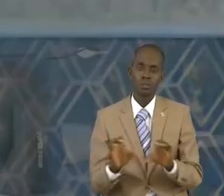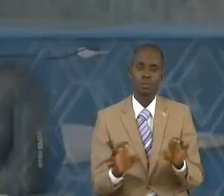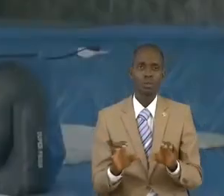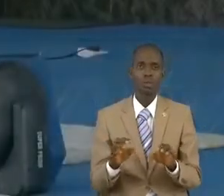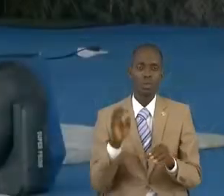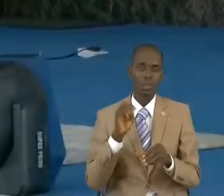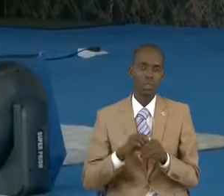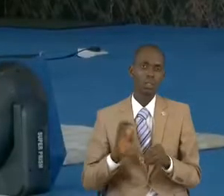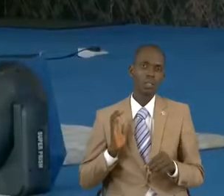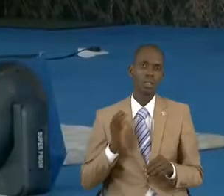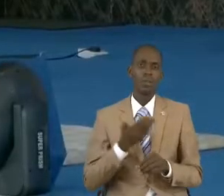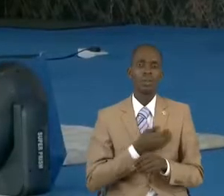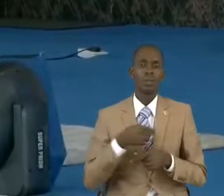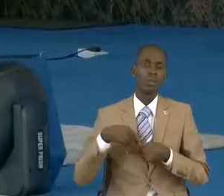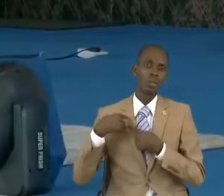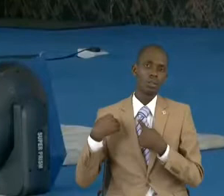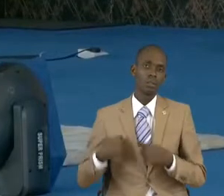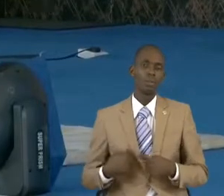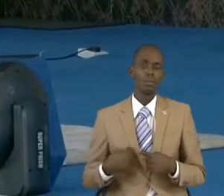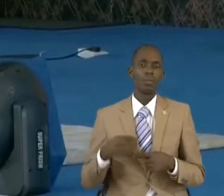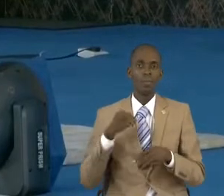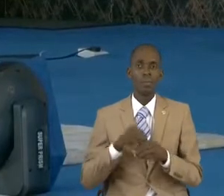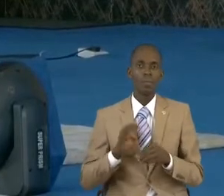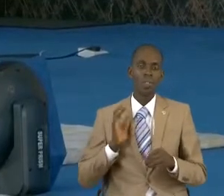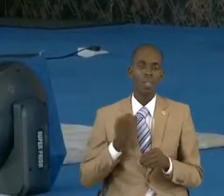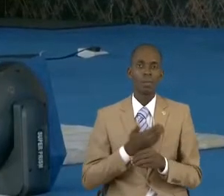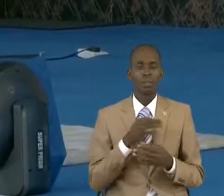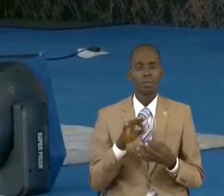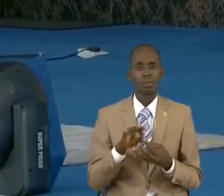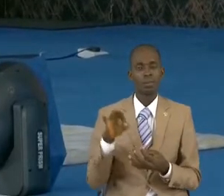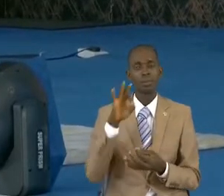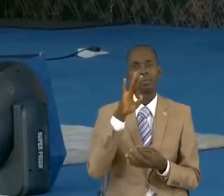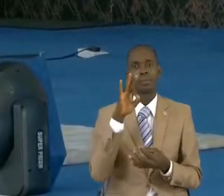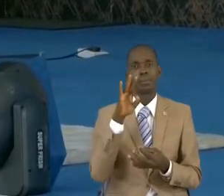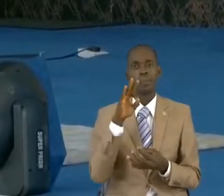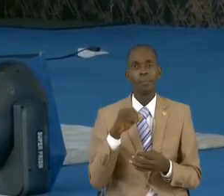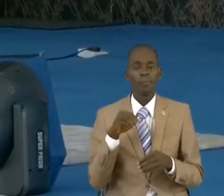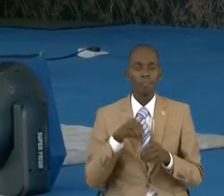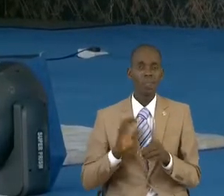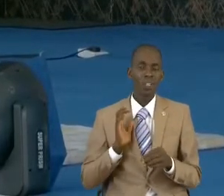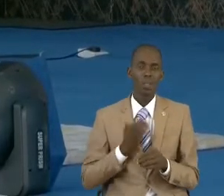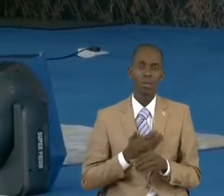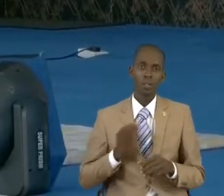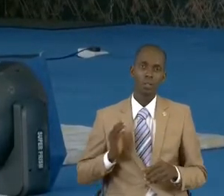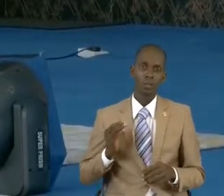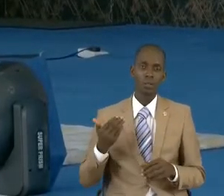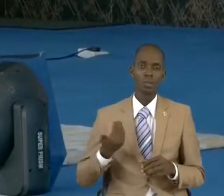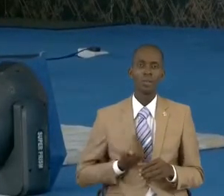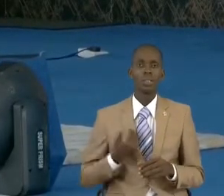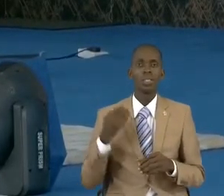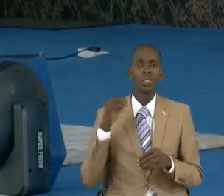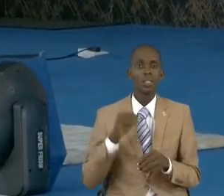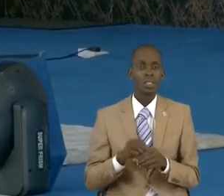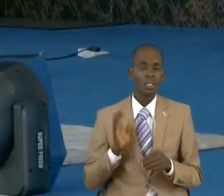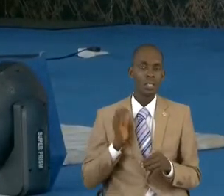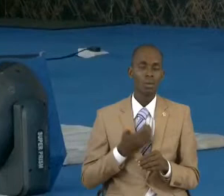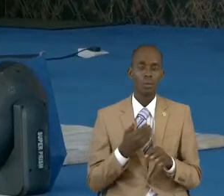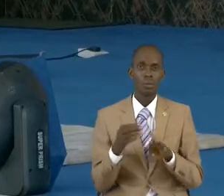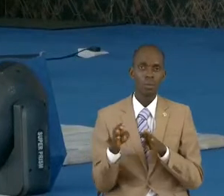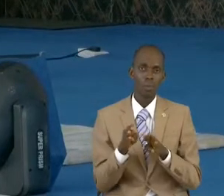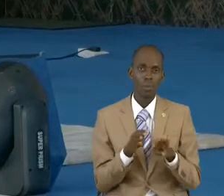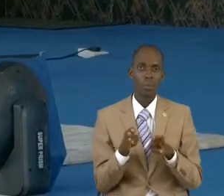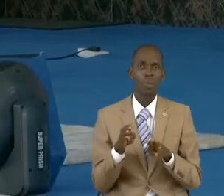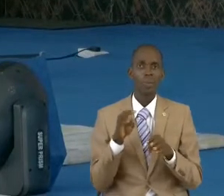heart, in our spirit, in our soul, in our behavior, in